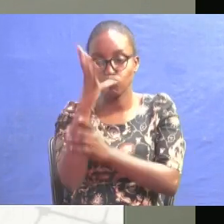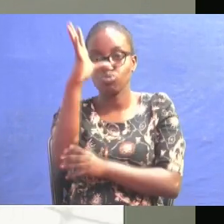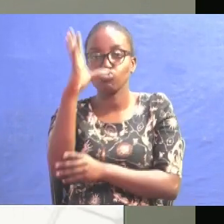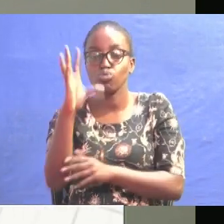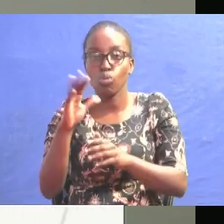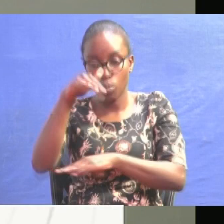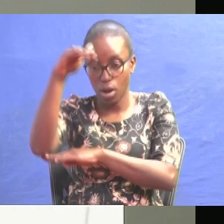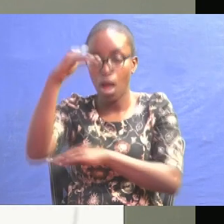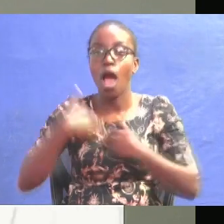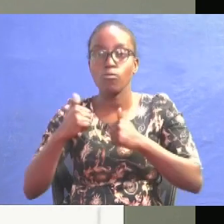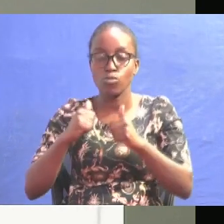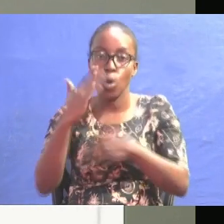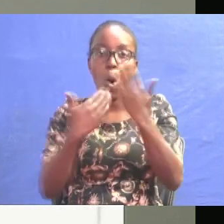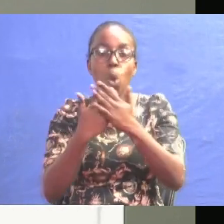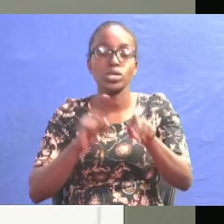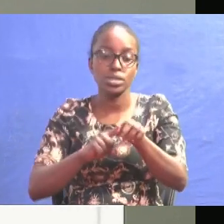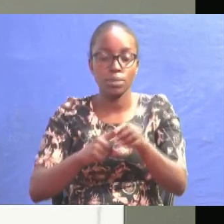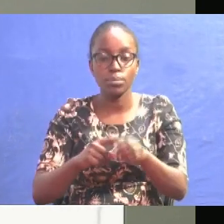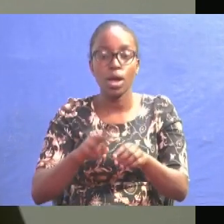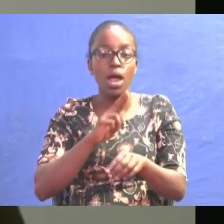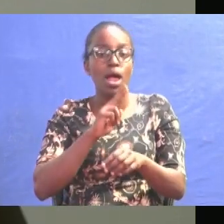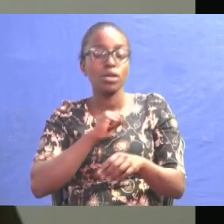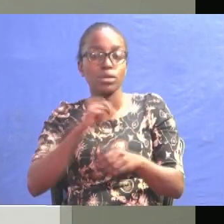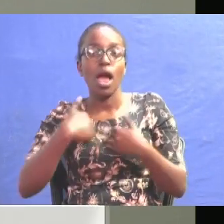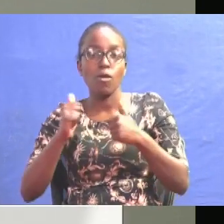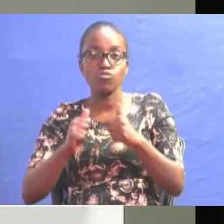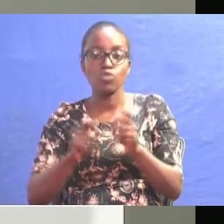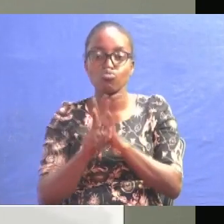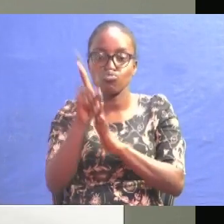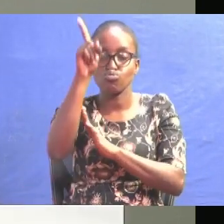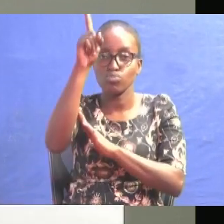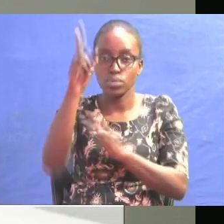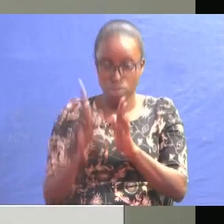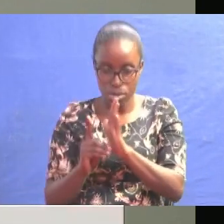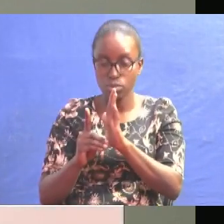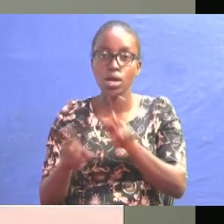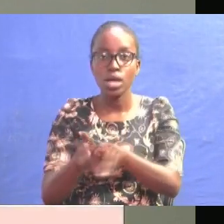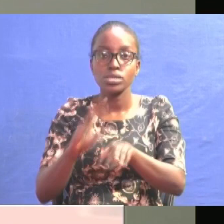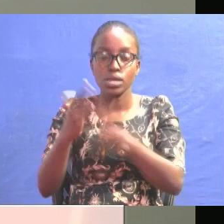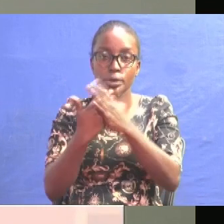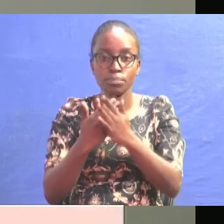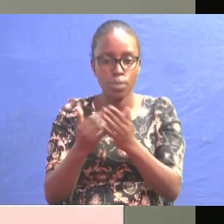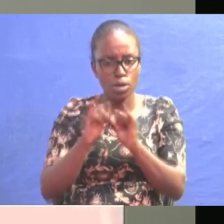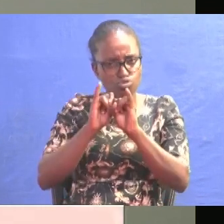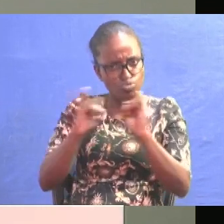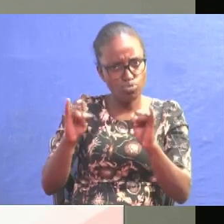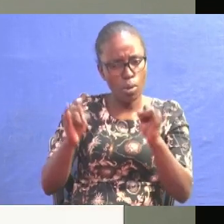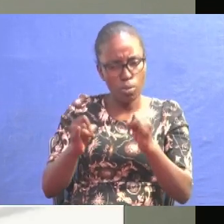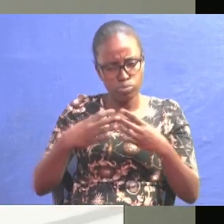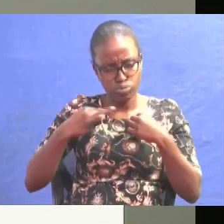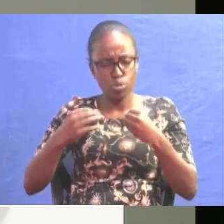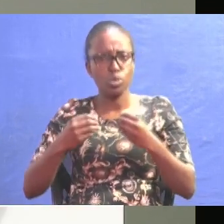way that one has to nurture. You see, there are ups and downs. You clean the baby. Sometimes they go, they identify their clothes. So you